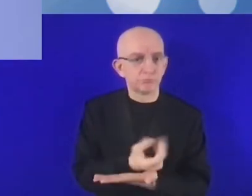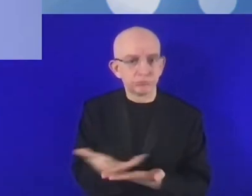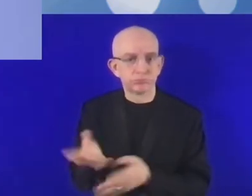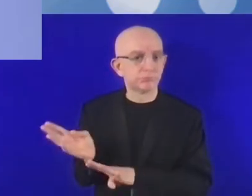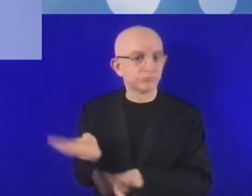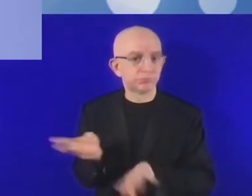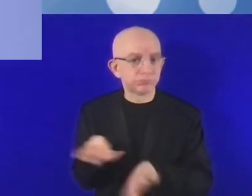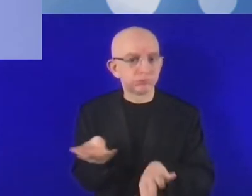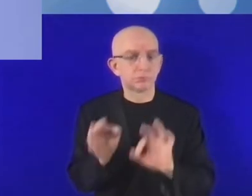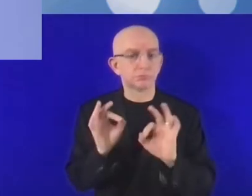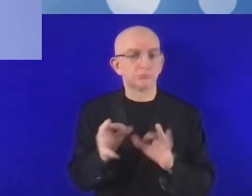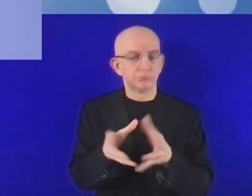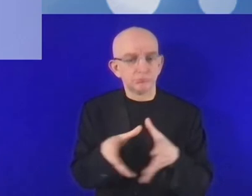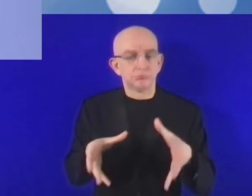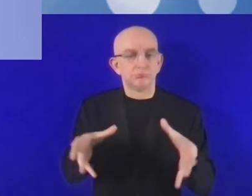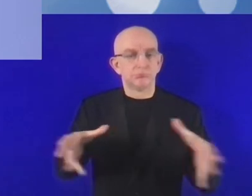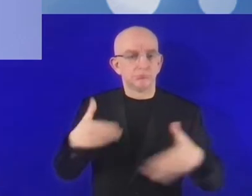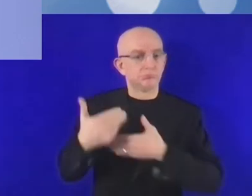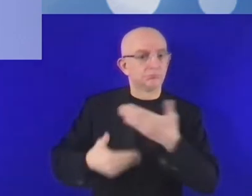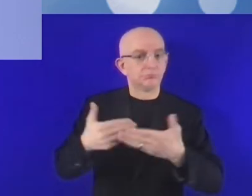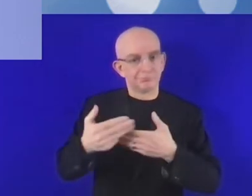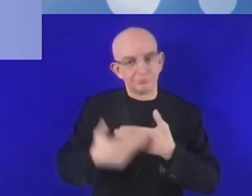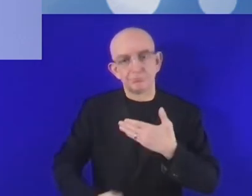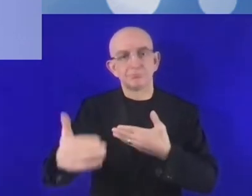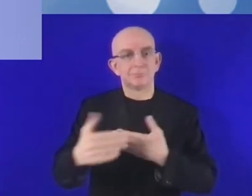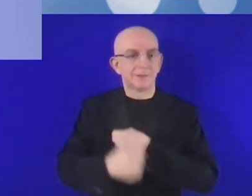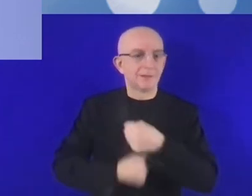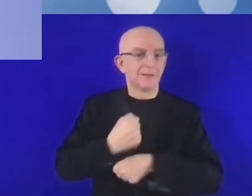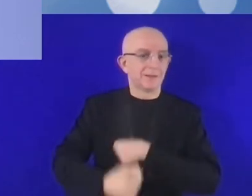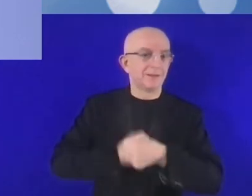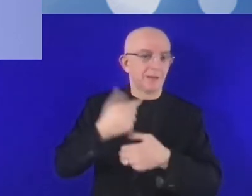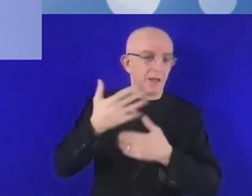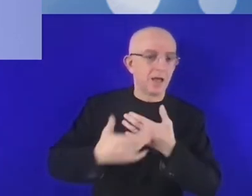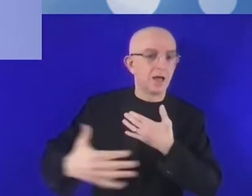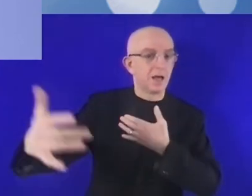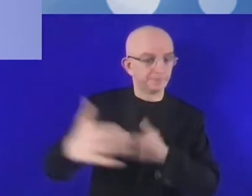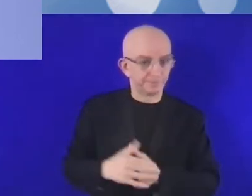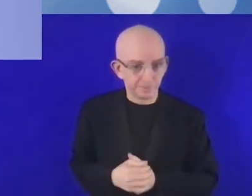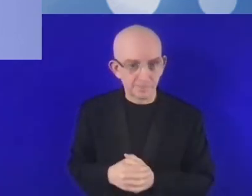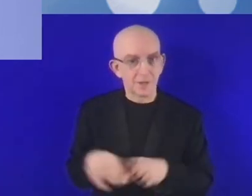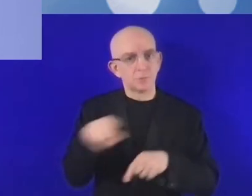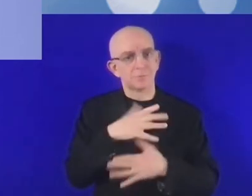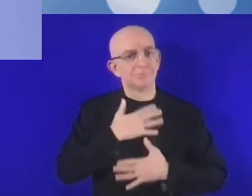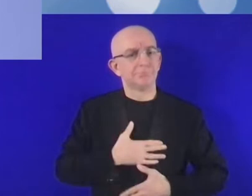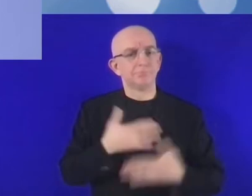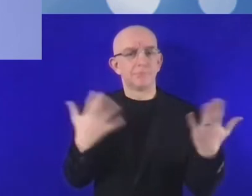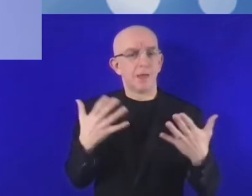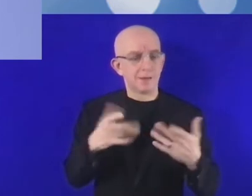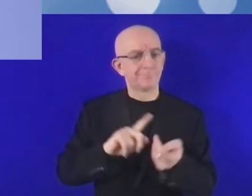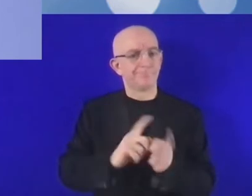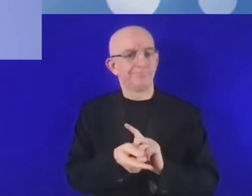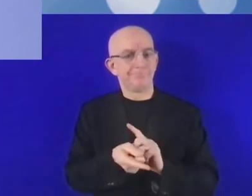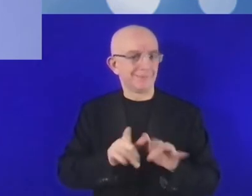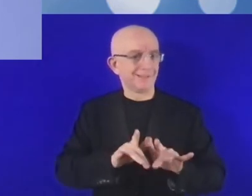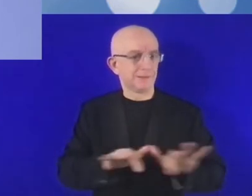need some kind of structural shifts and it requires extremely large investment programs this is